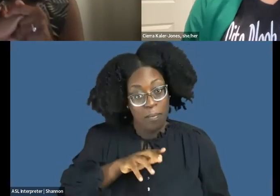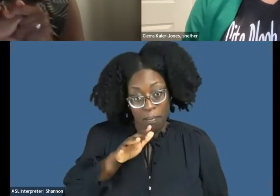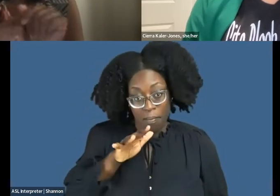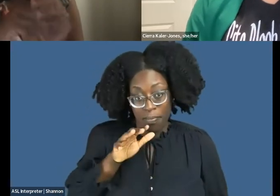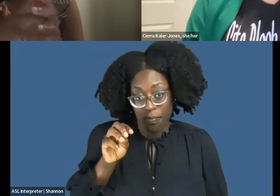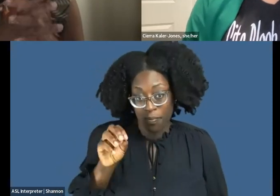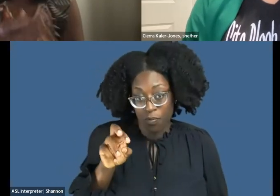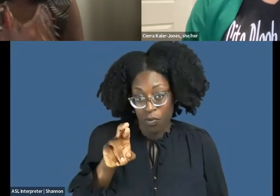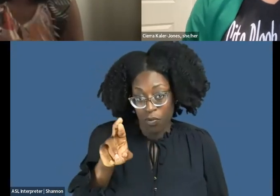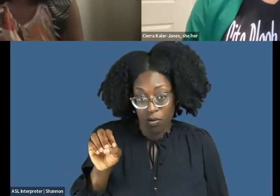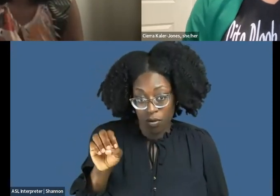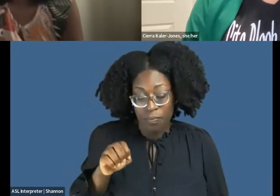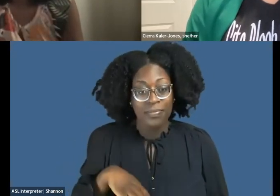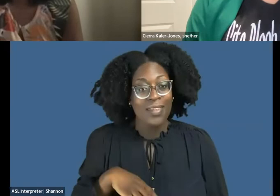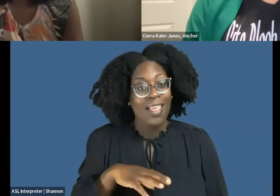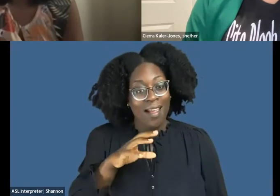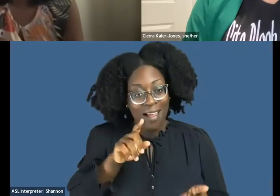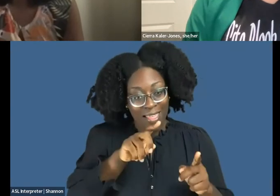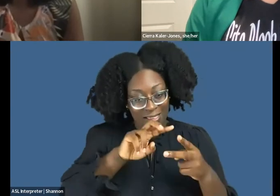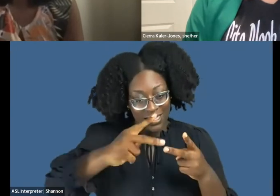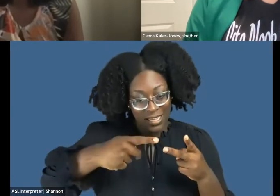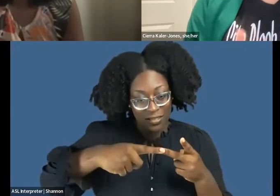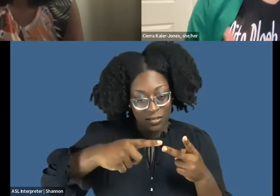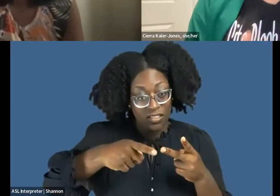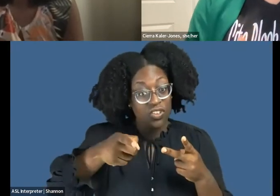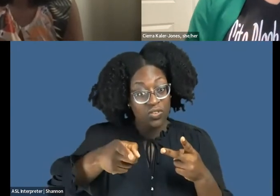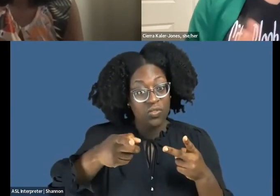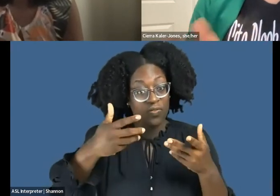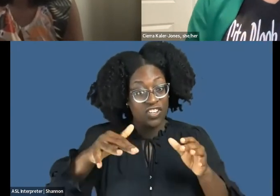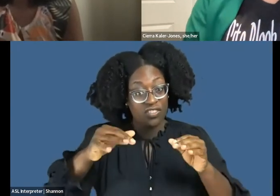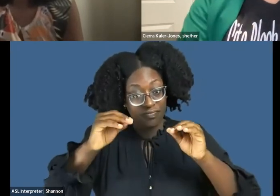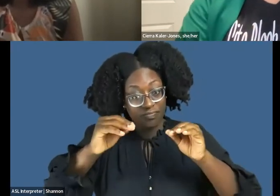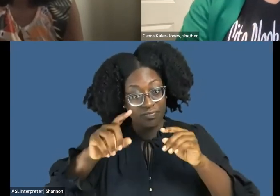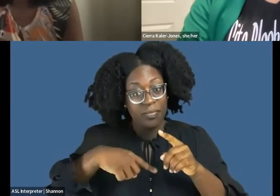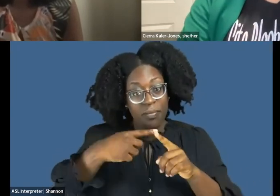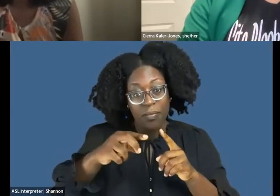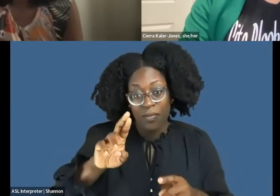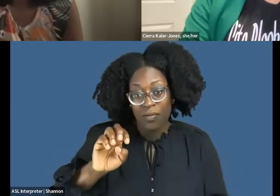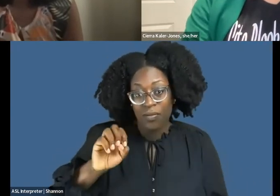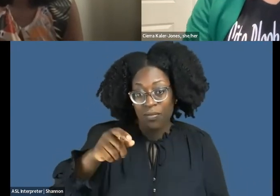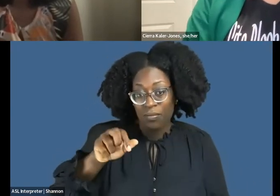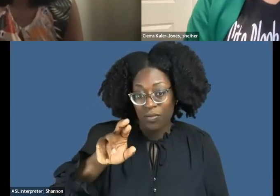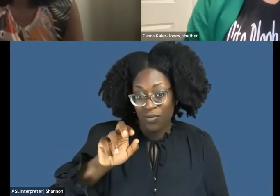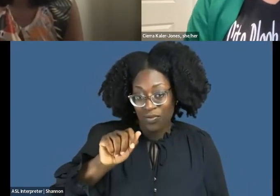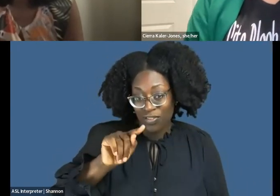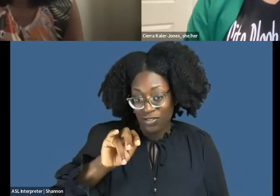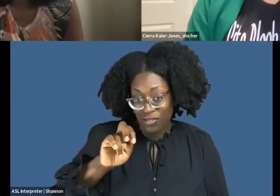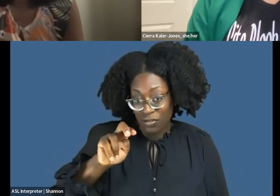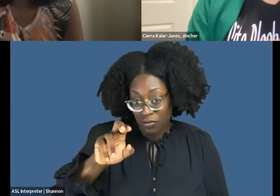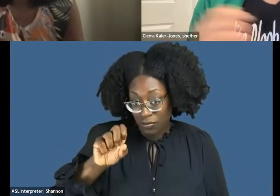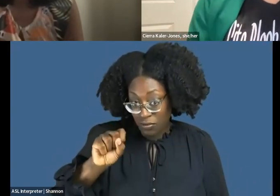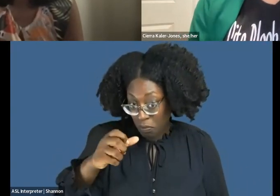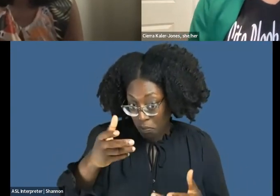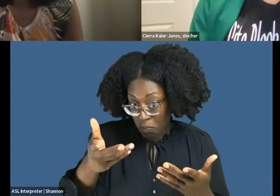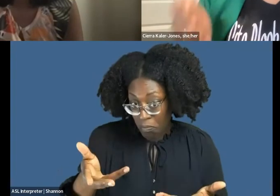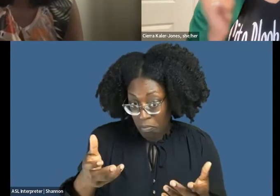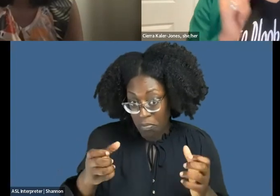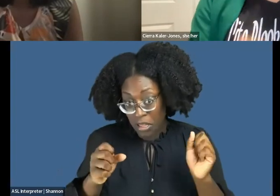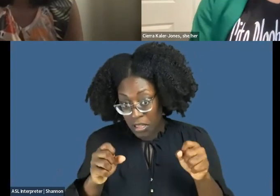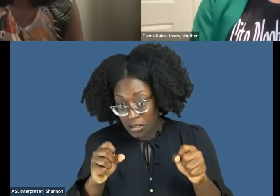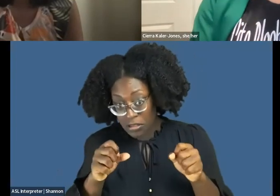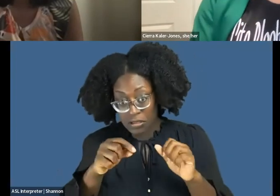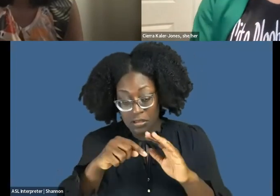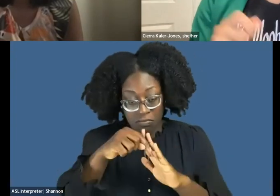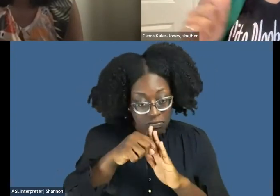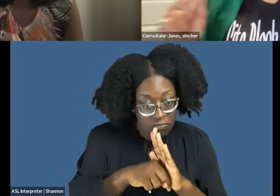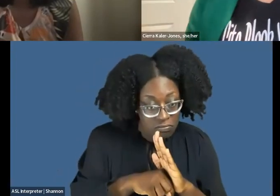about reparations? So the answers are yes, her name sounded familiar, but that's about it, or no. And then have you taught about reparations? Yes, in depth.